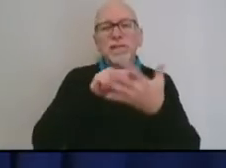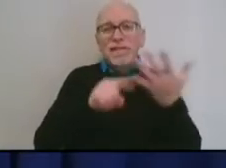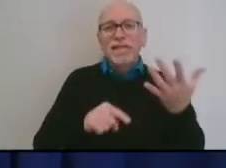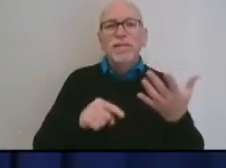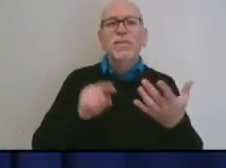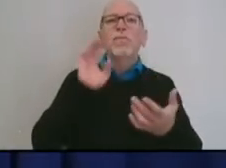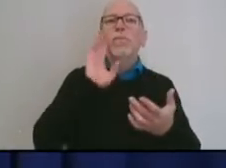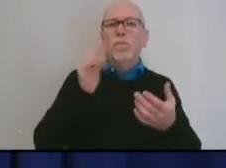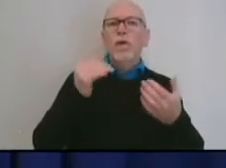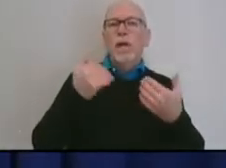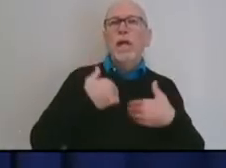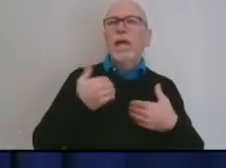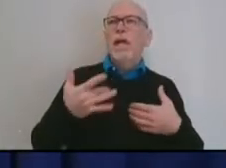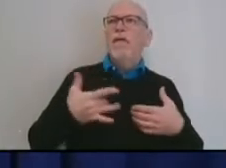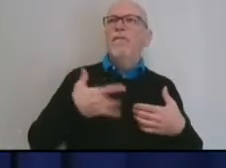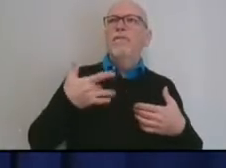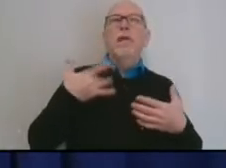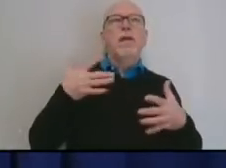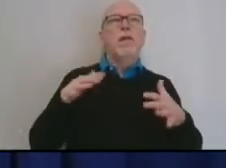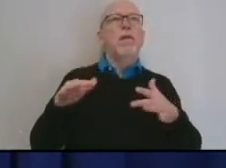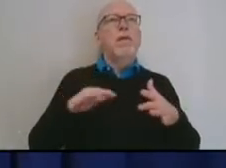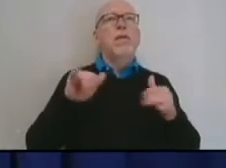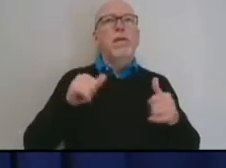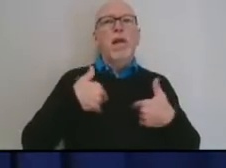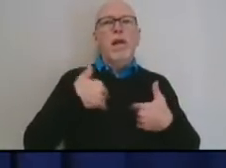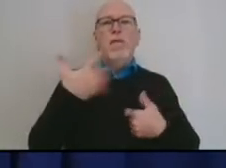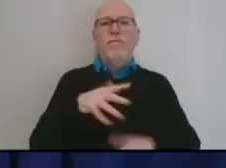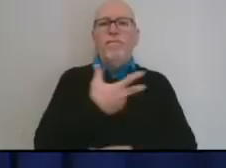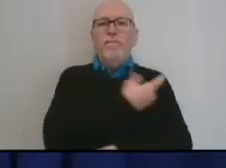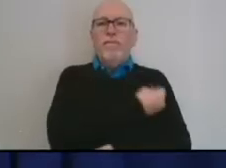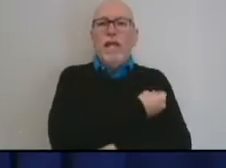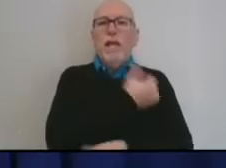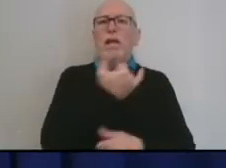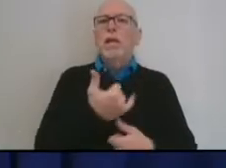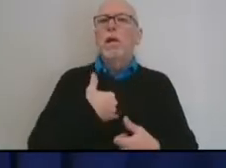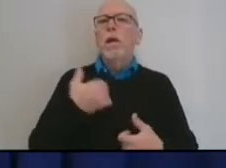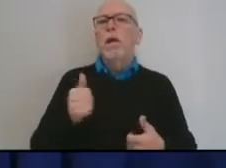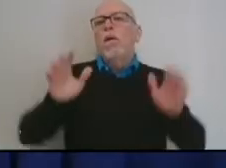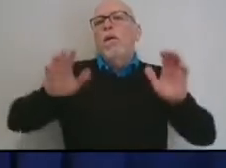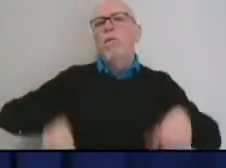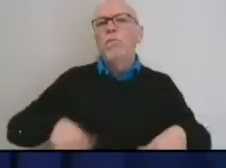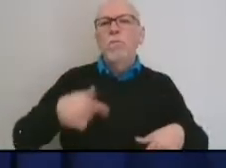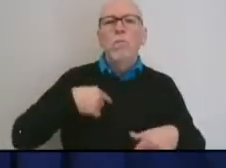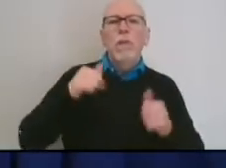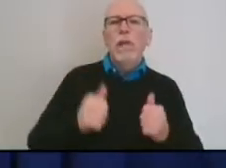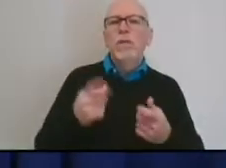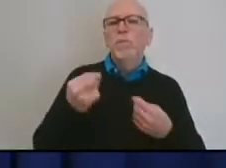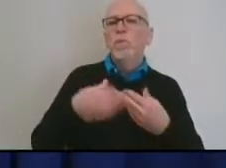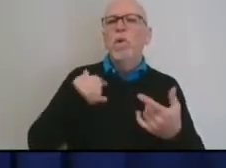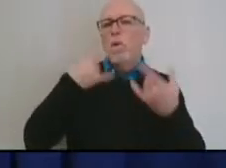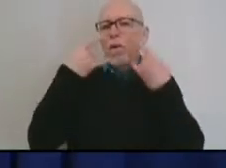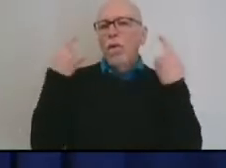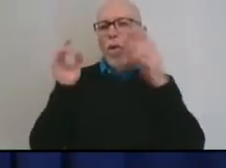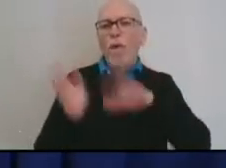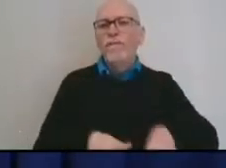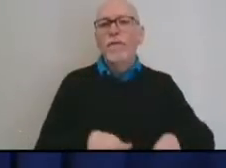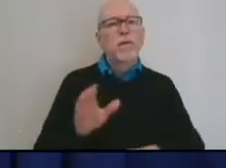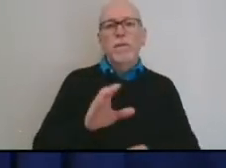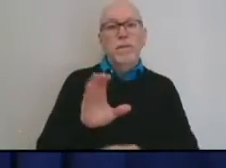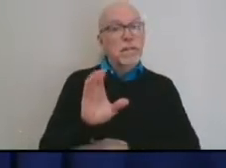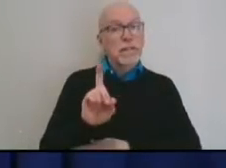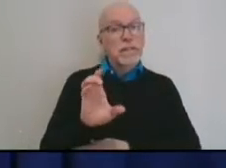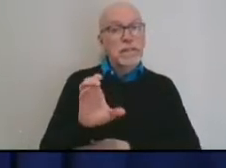this feeling that, well, I've been vaccinated, so now I can let my guard down and not wear my mask. The CDC is very